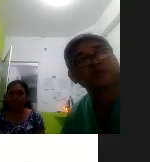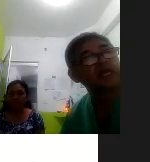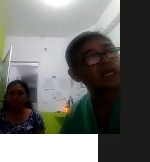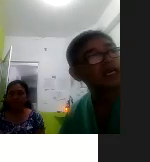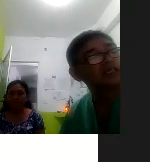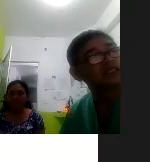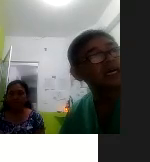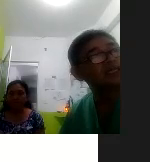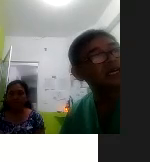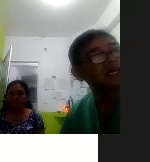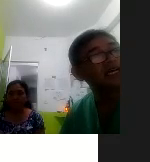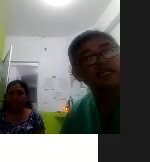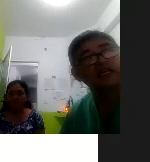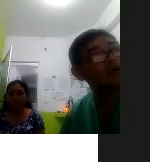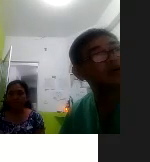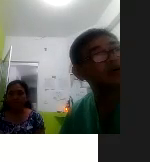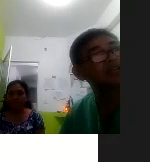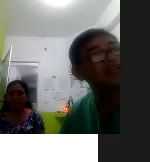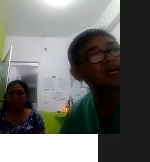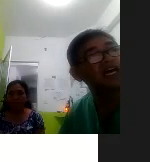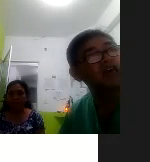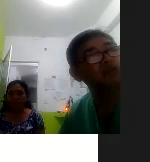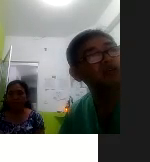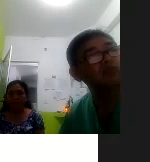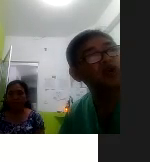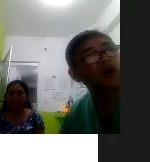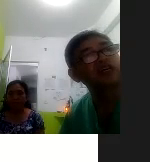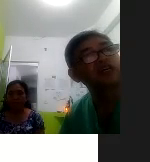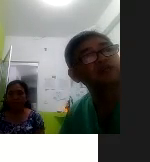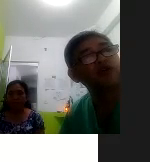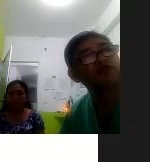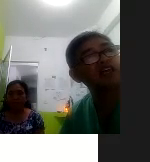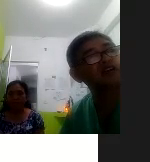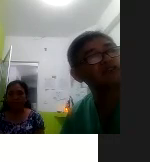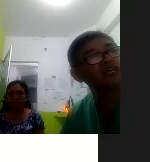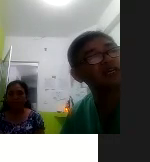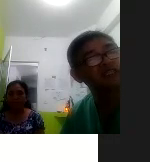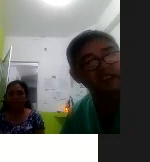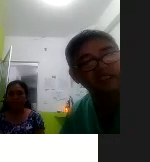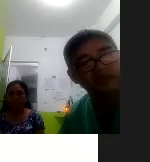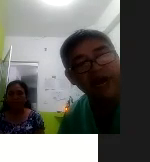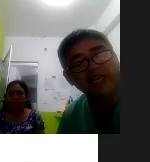also. It's that the epidemiological profile